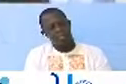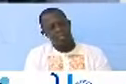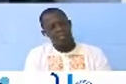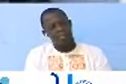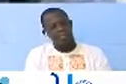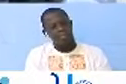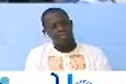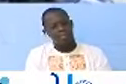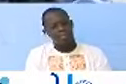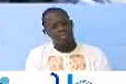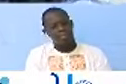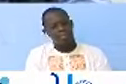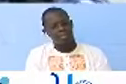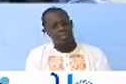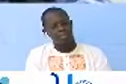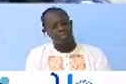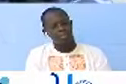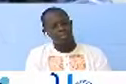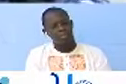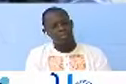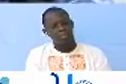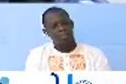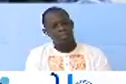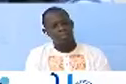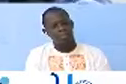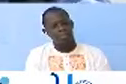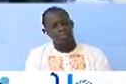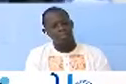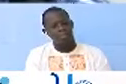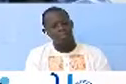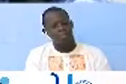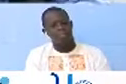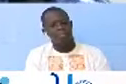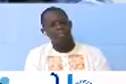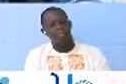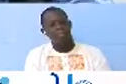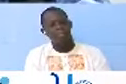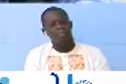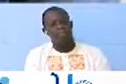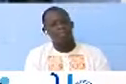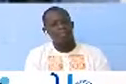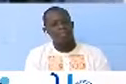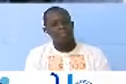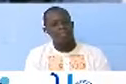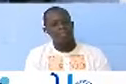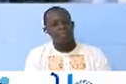going, you should know where you are from.